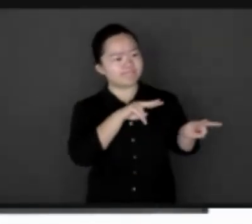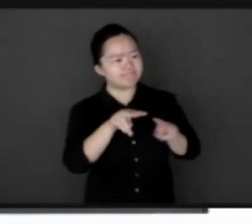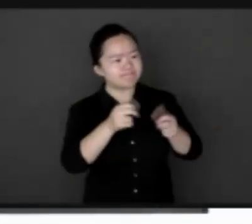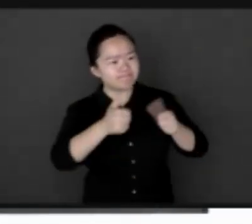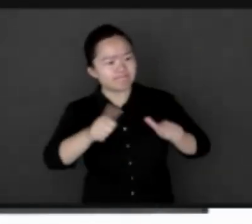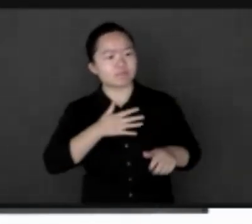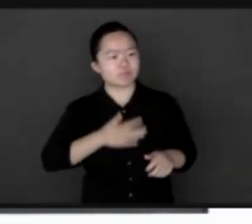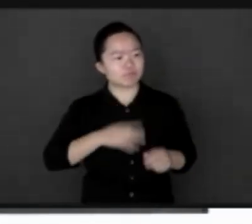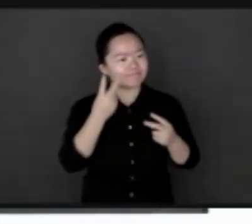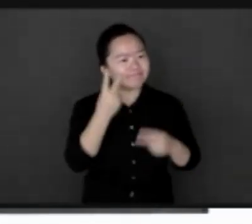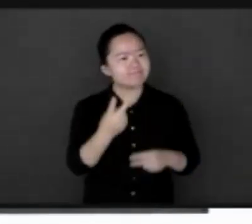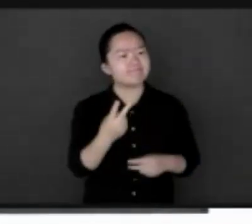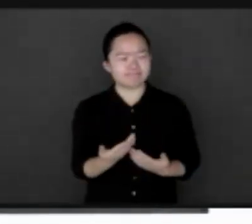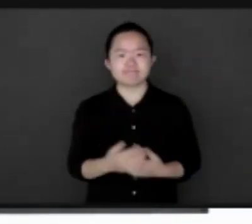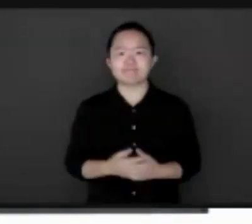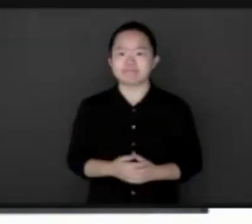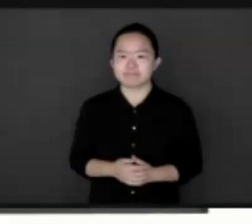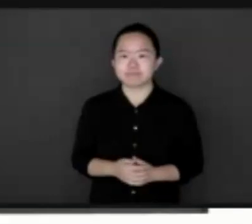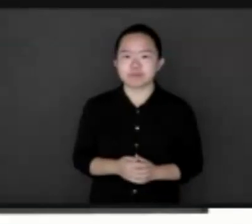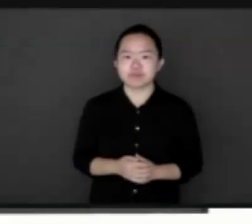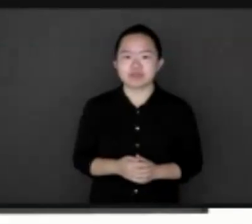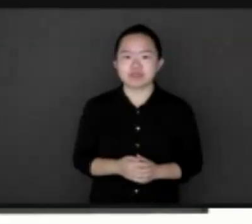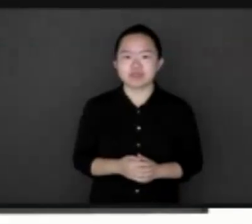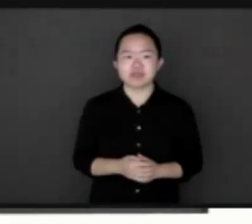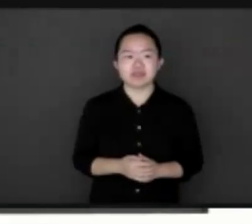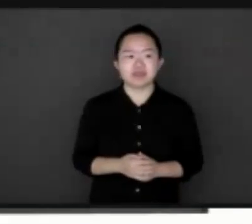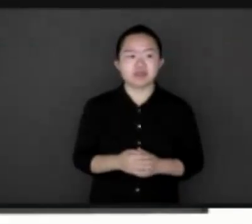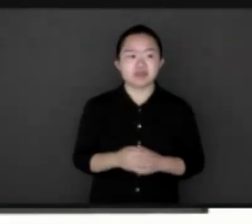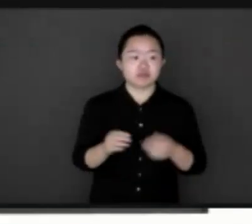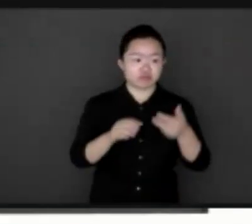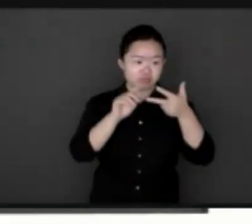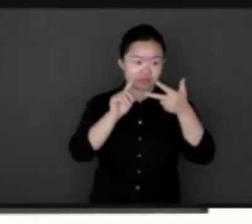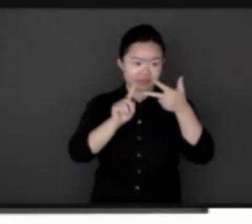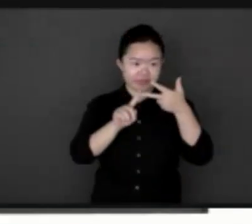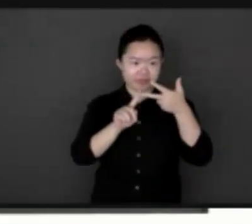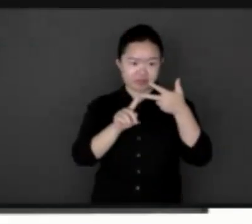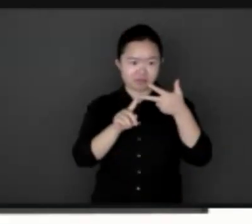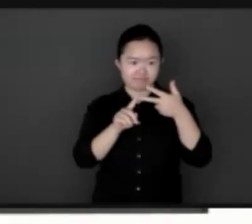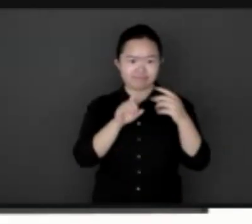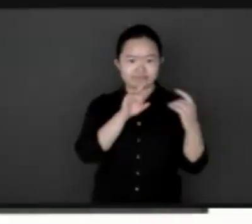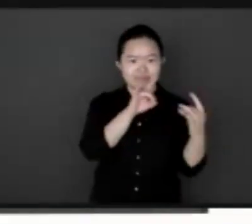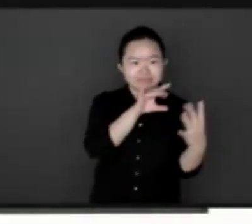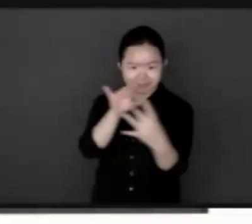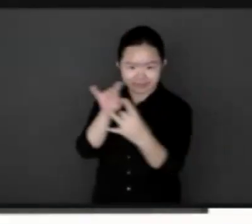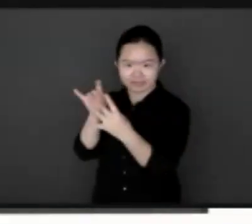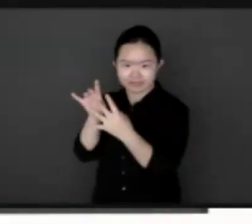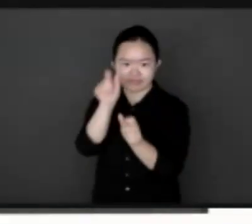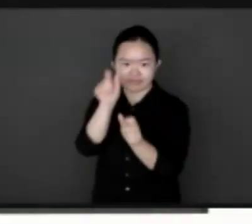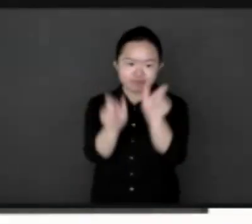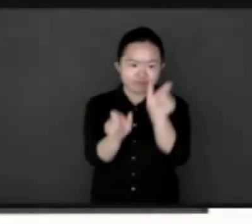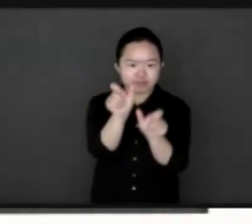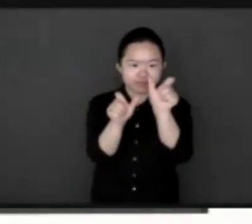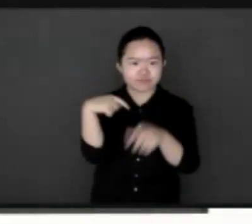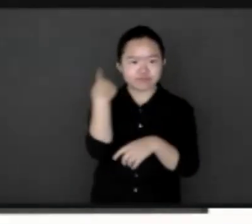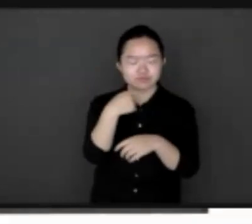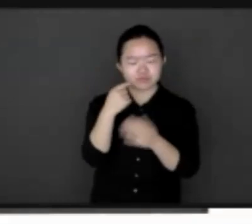talked about. And to me, this is really what makes the whole thing work when it works. It doesn't work in all member states,